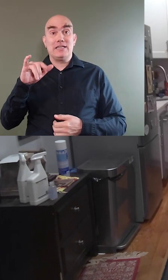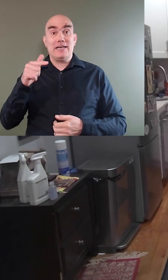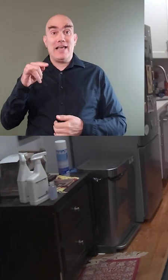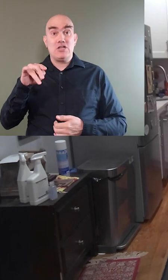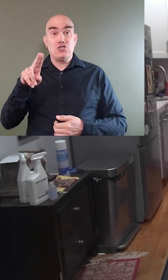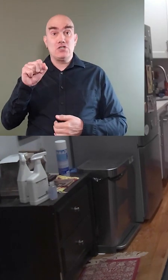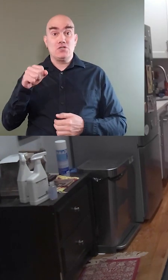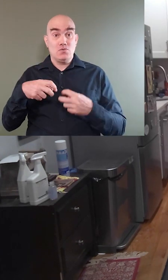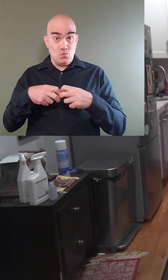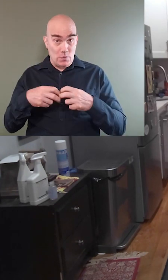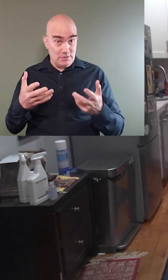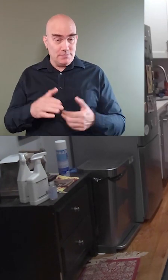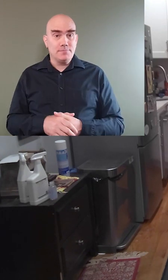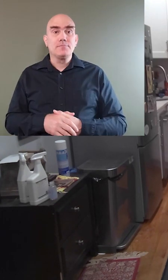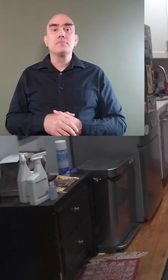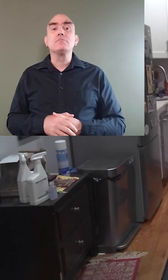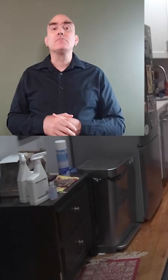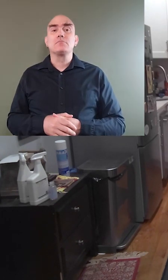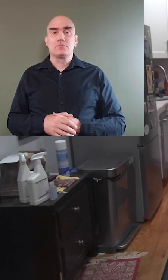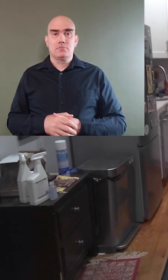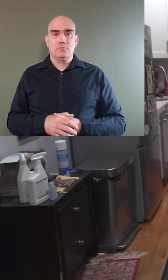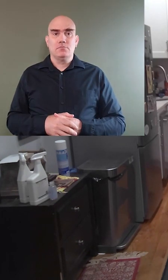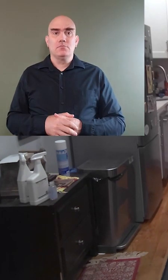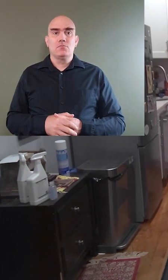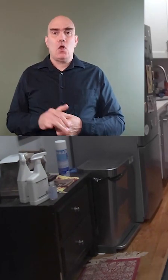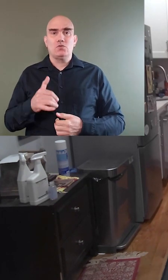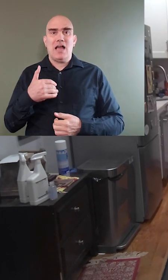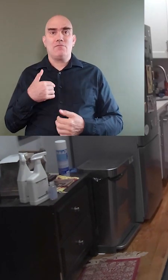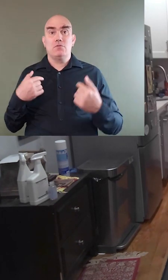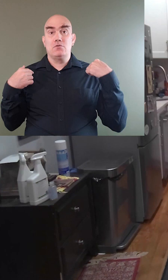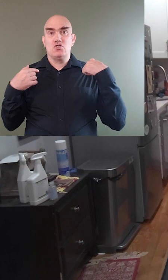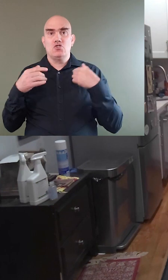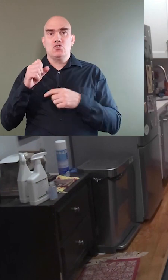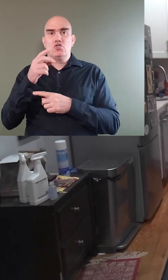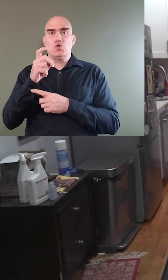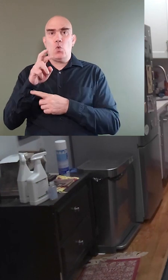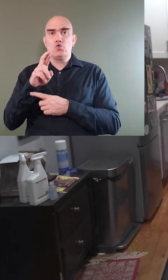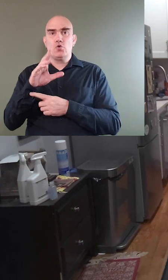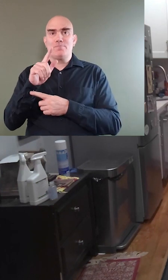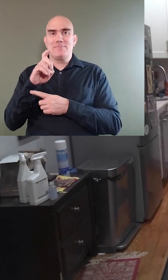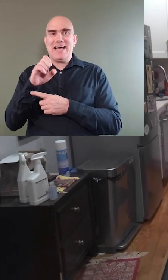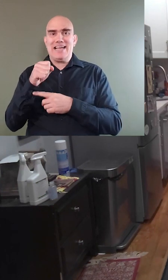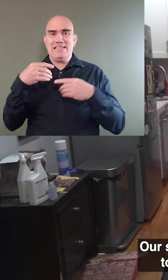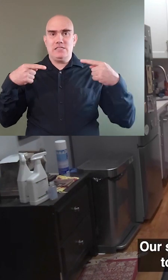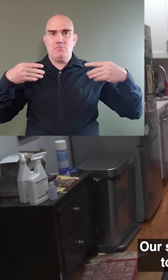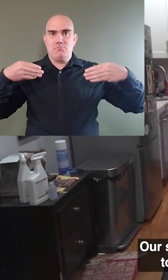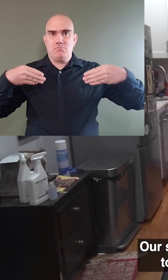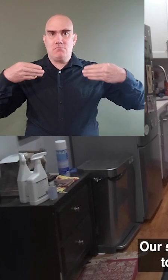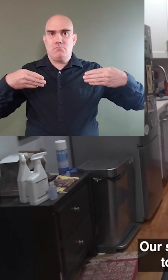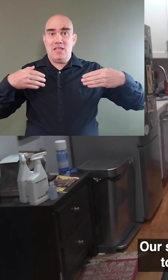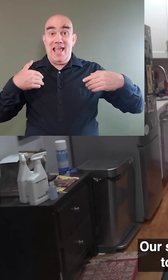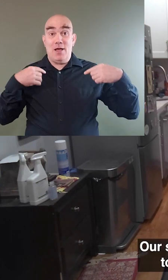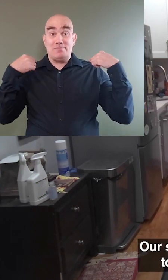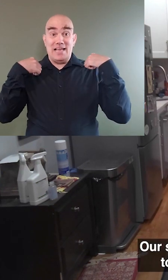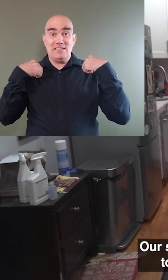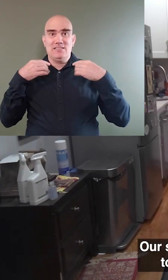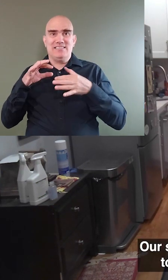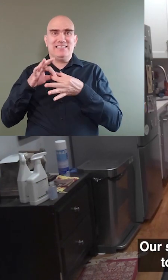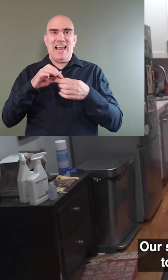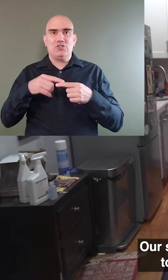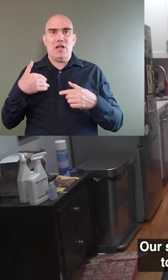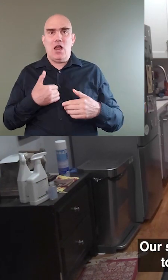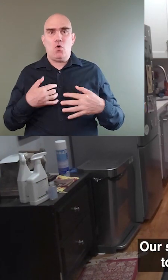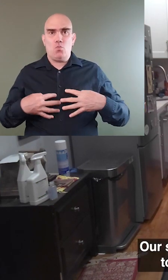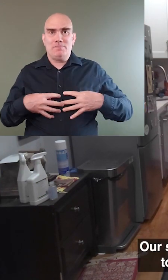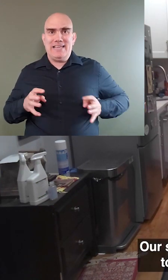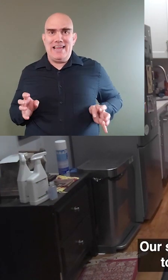our other cartilaginous joints, we also have our shoulder blades. Our shoulder blades are attached to our